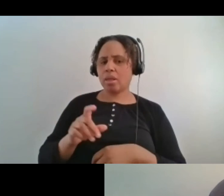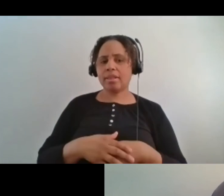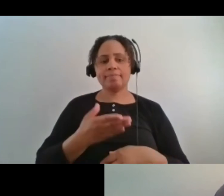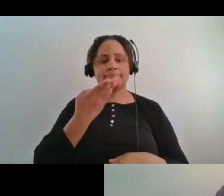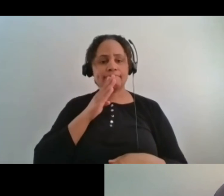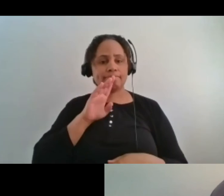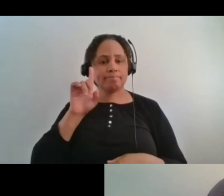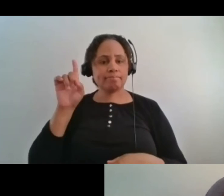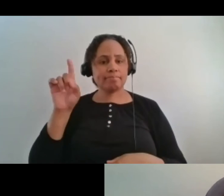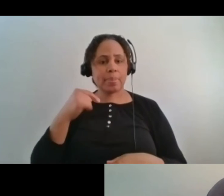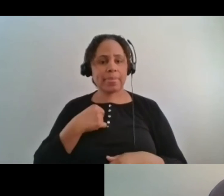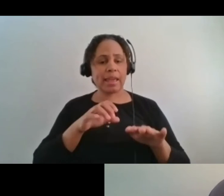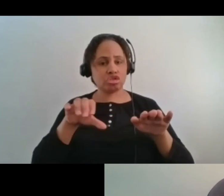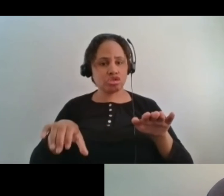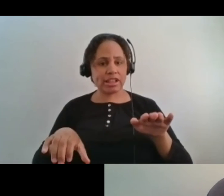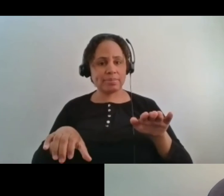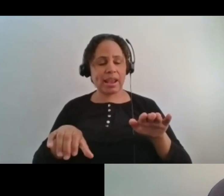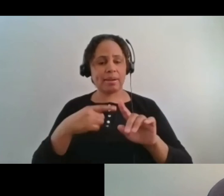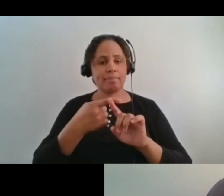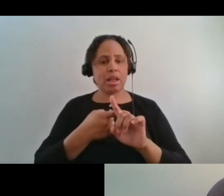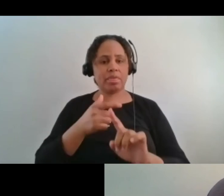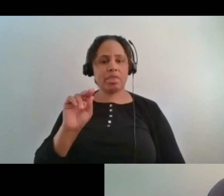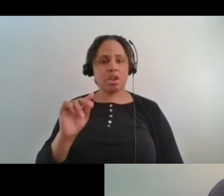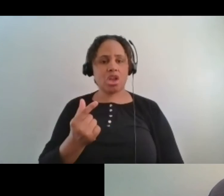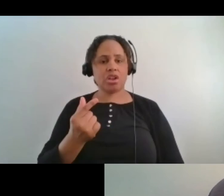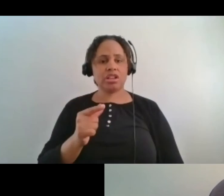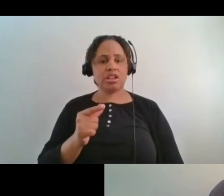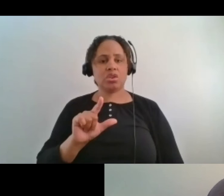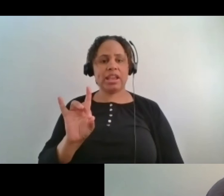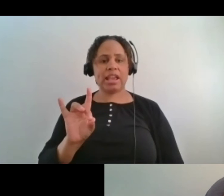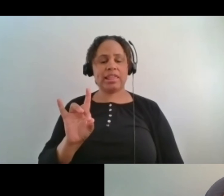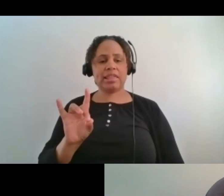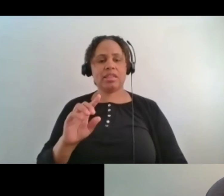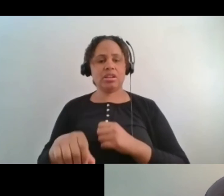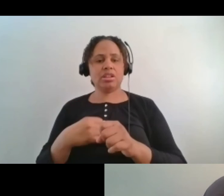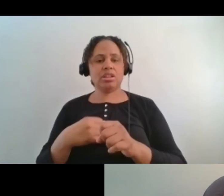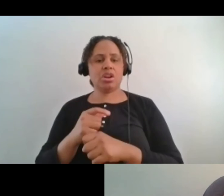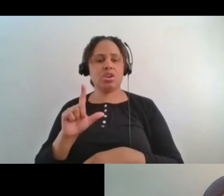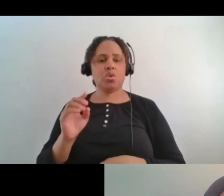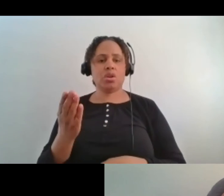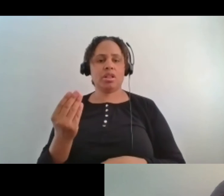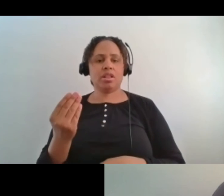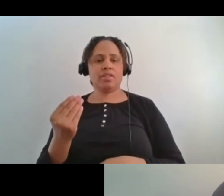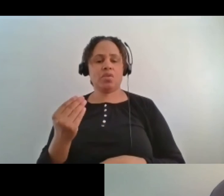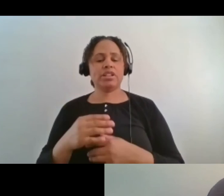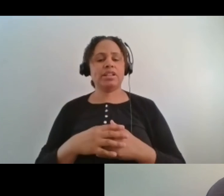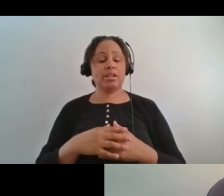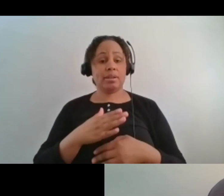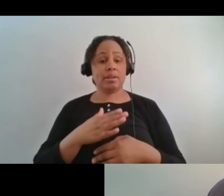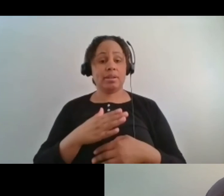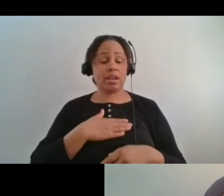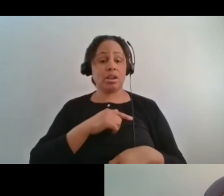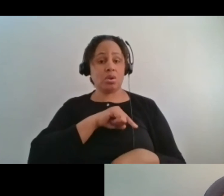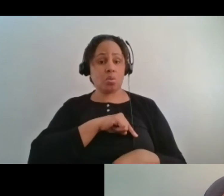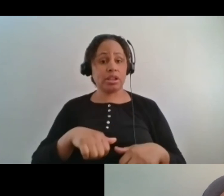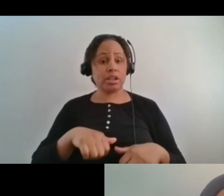got transplant on August 28th, 2014. So it's been 6 years. My quality of life has been much better. I don't